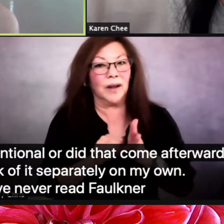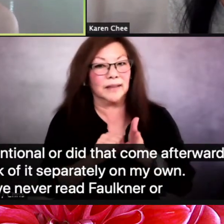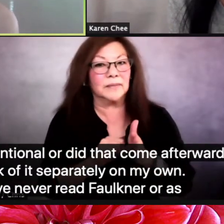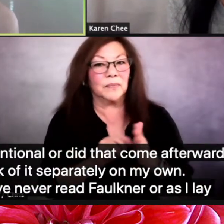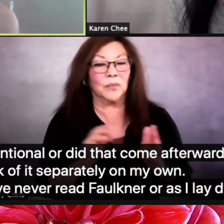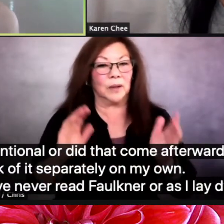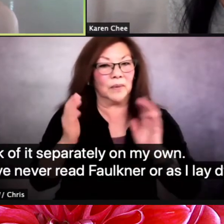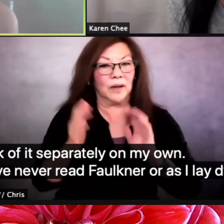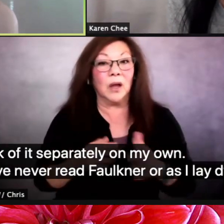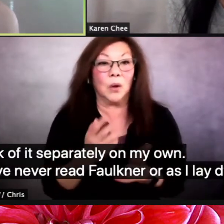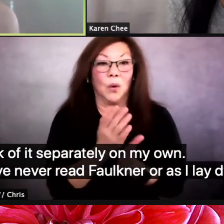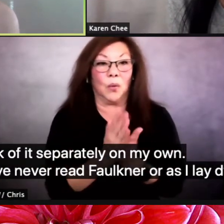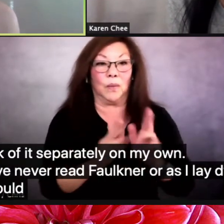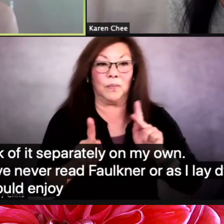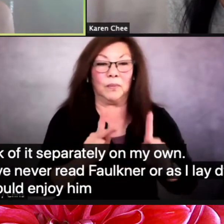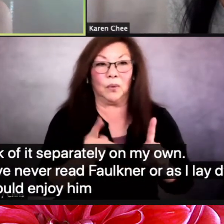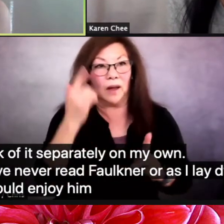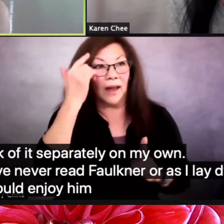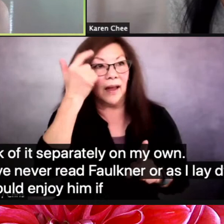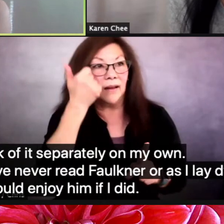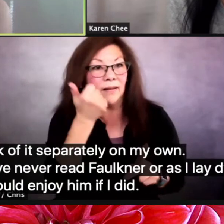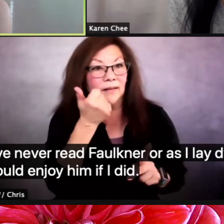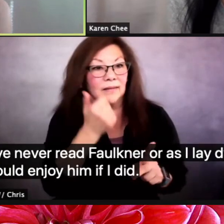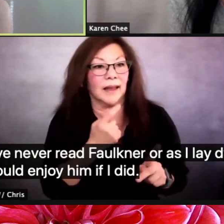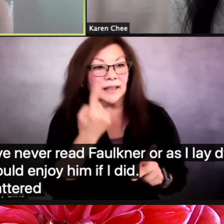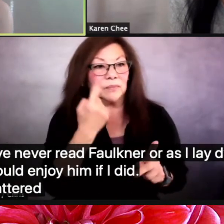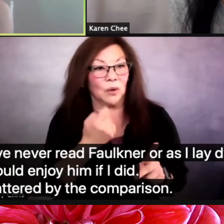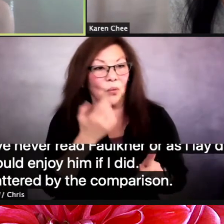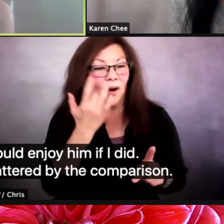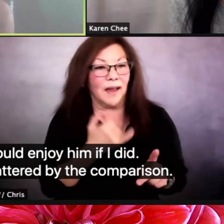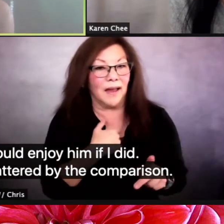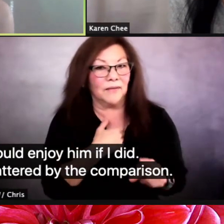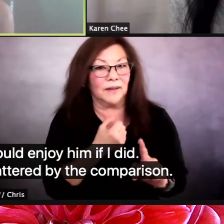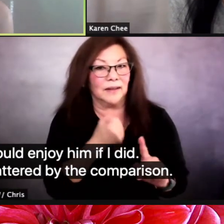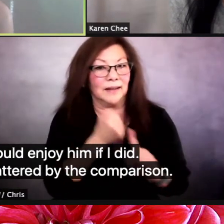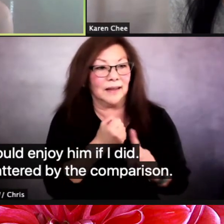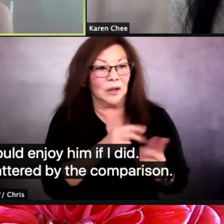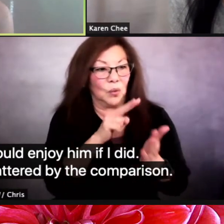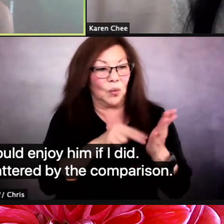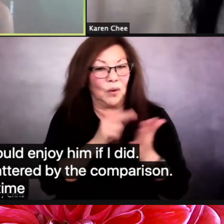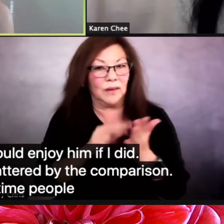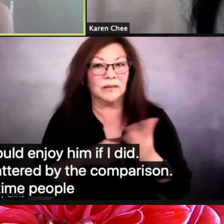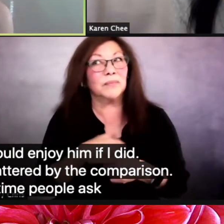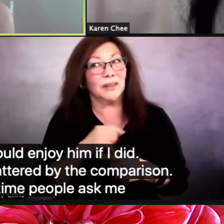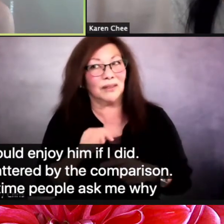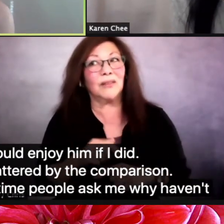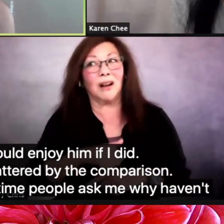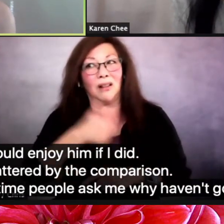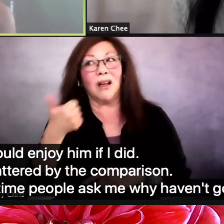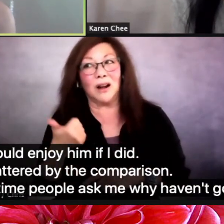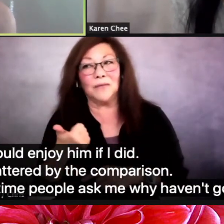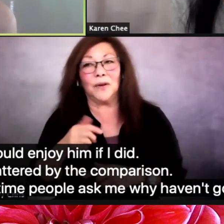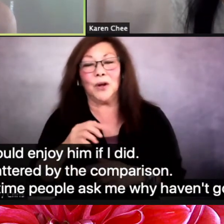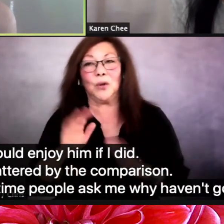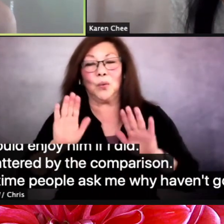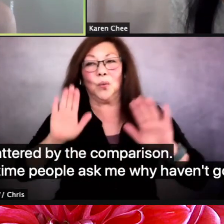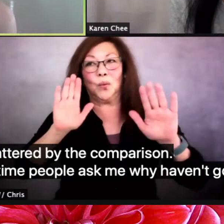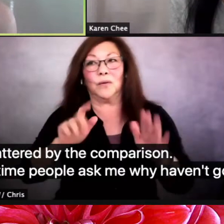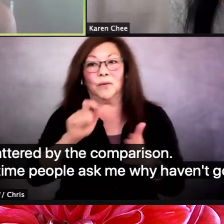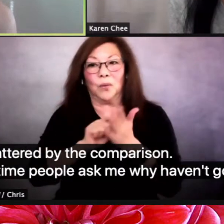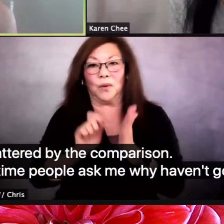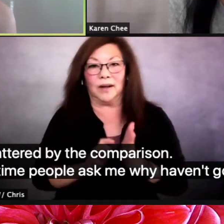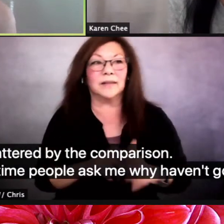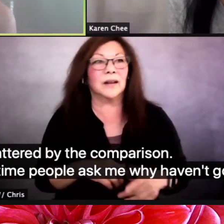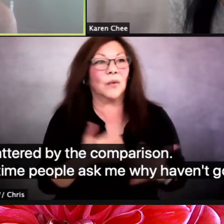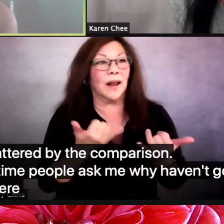sort of people ask me why I haven't gotten to him yet, I'm like, I mean, there are a lot of other great writers to write. Mostly right now, I'm reading women of